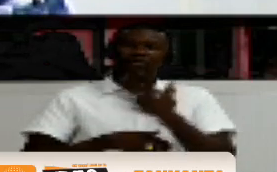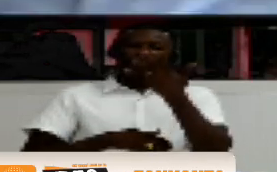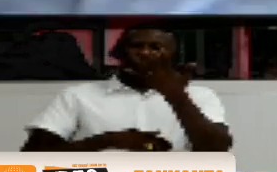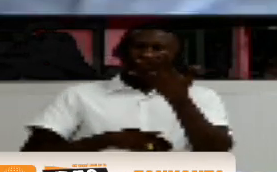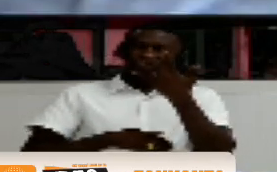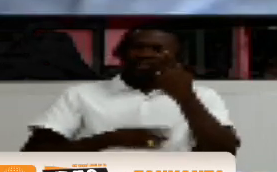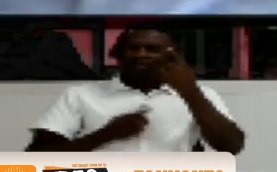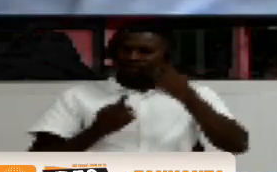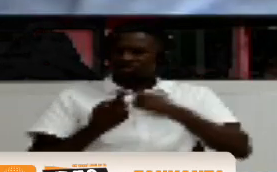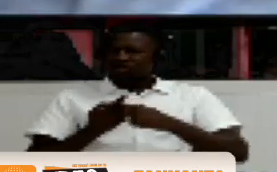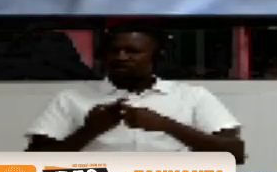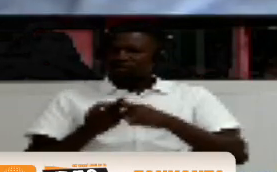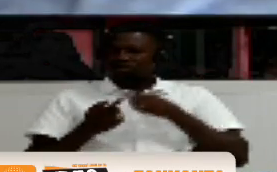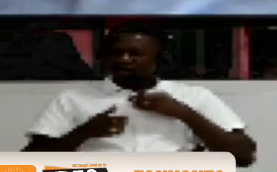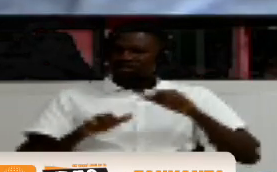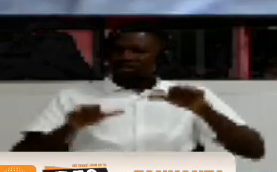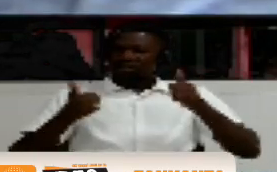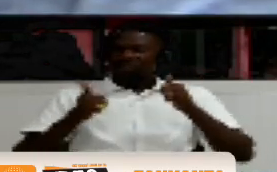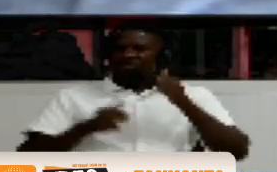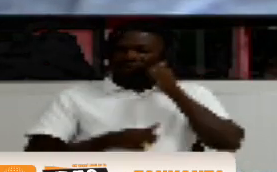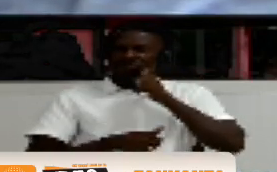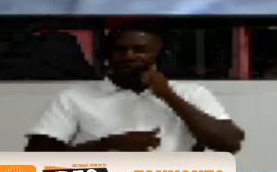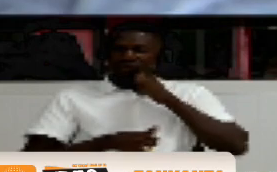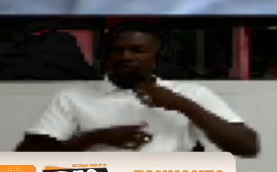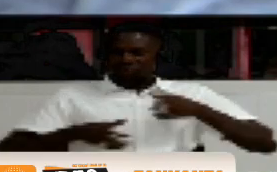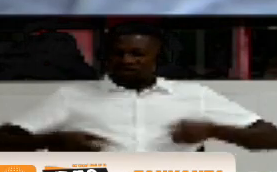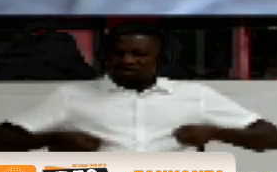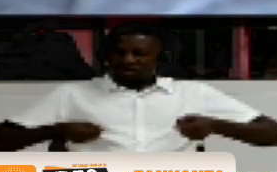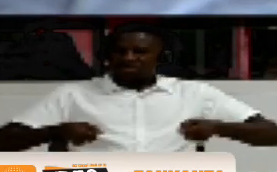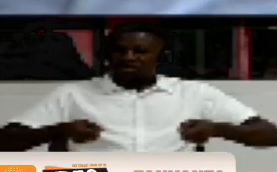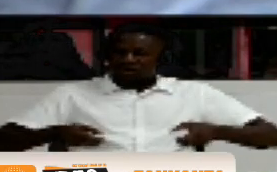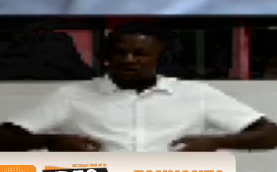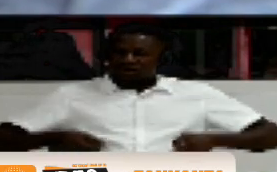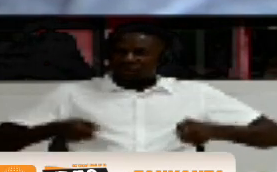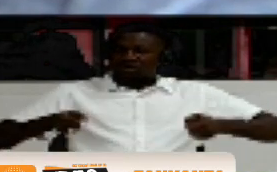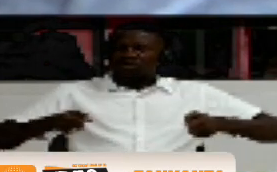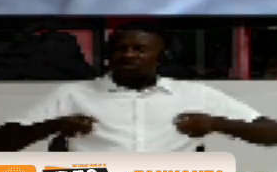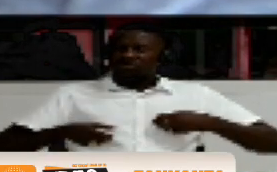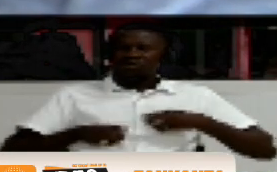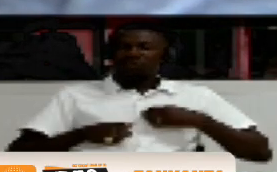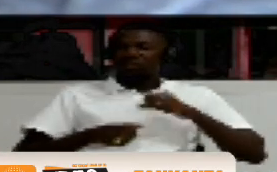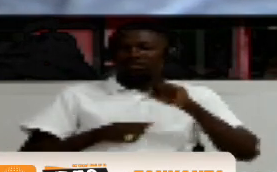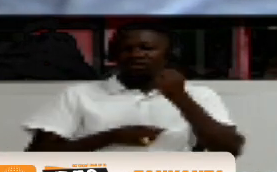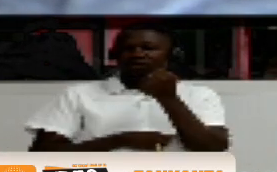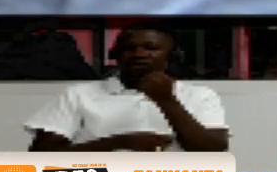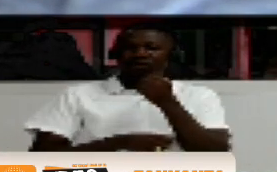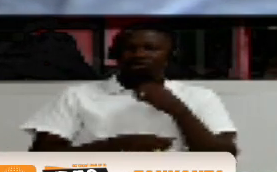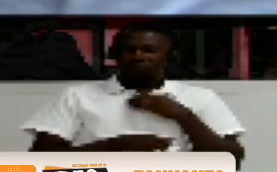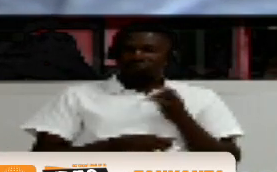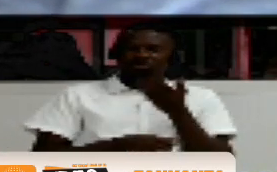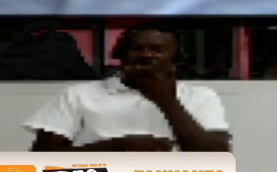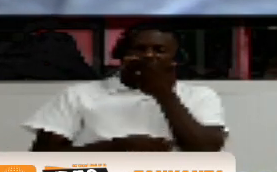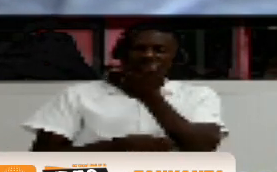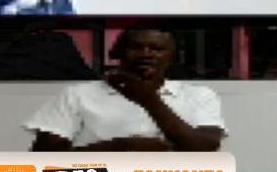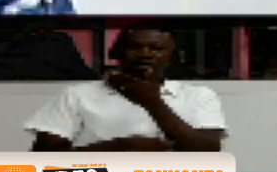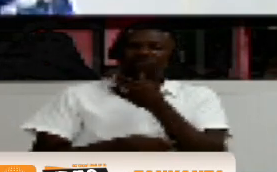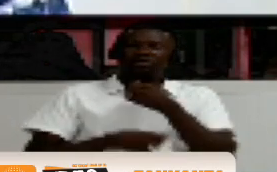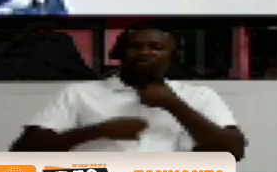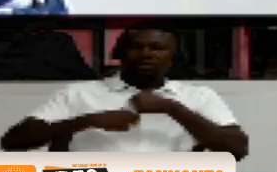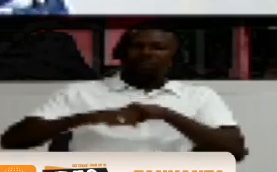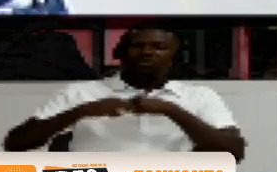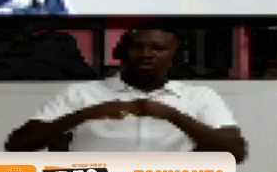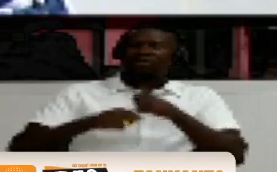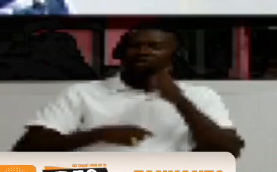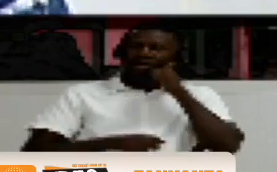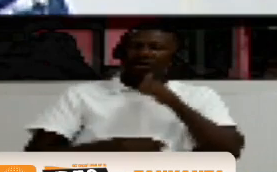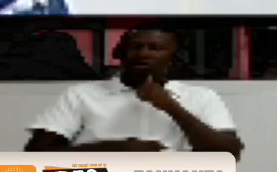5 months I started using crutches. It was so difficult, so I will go there practicing on how